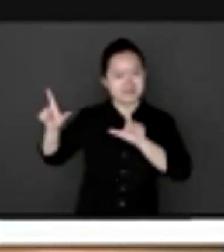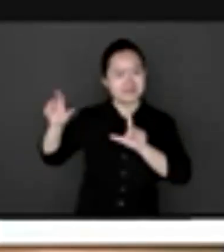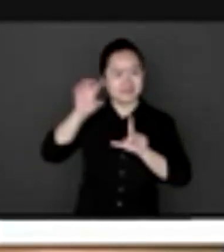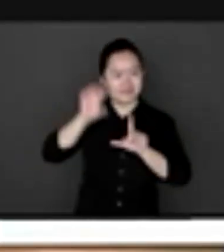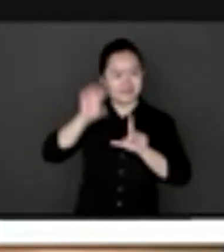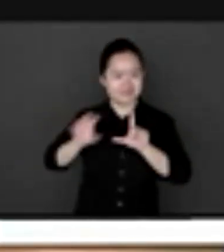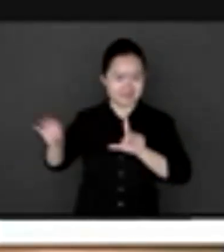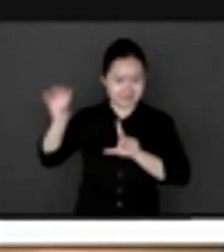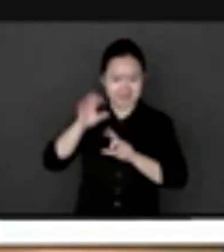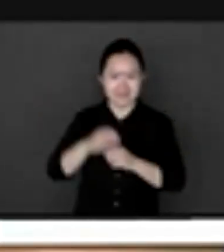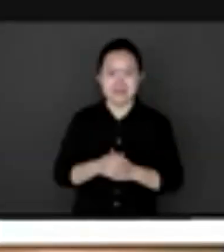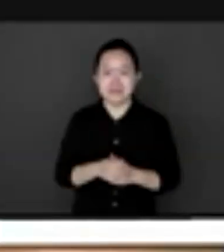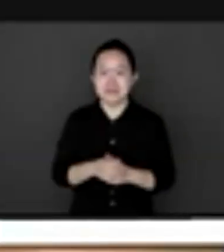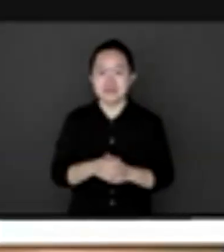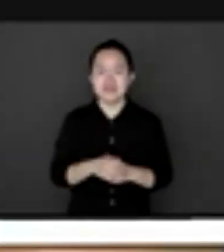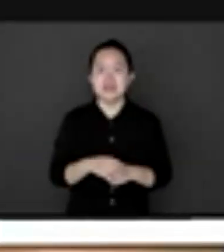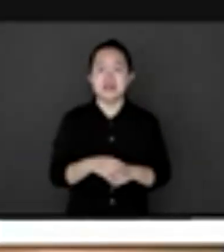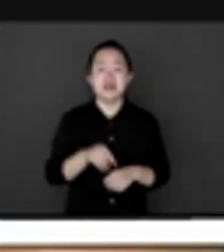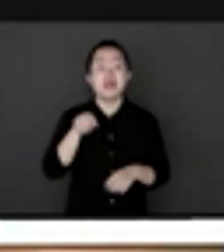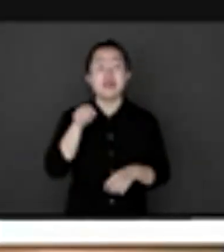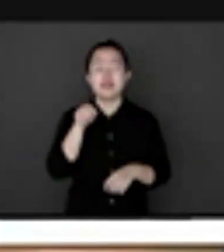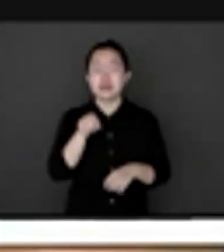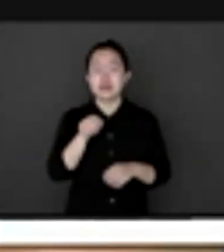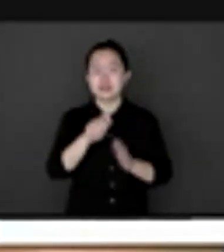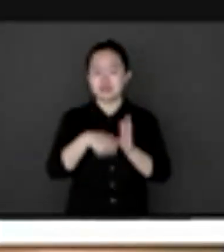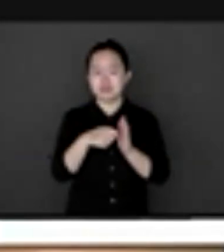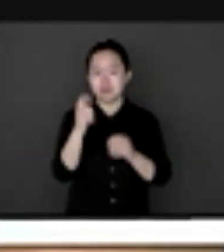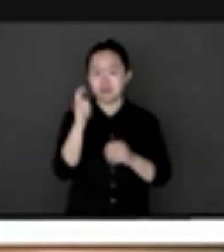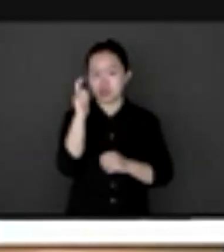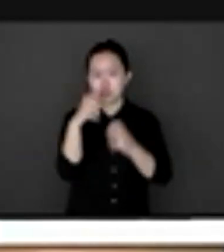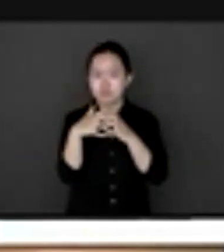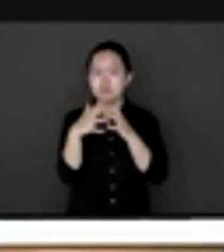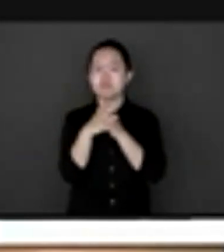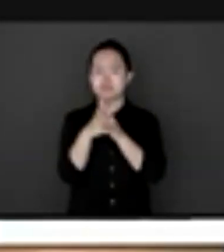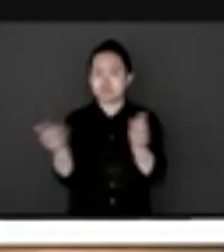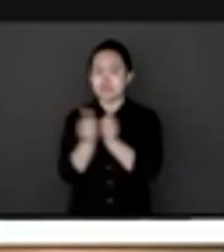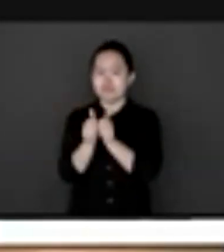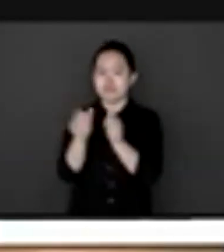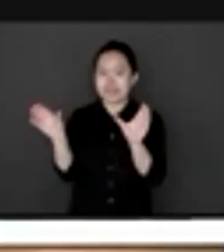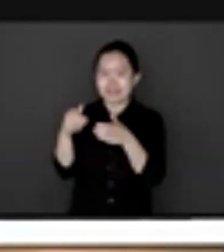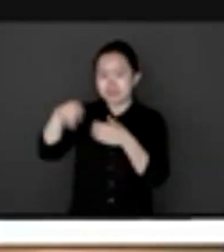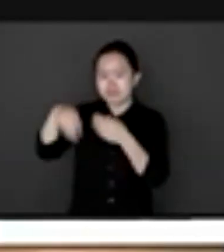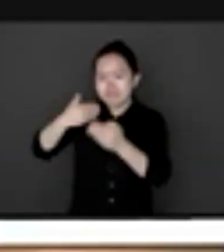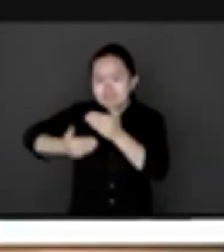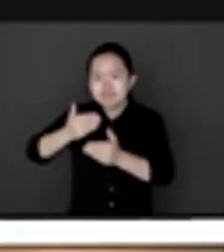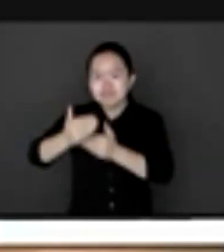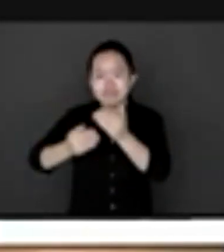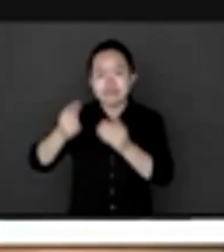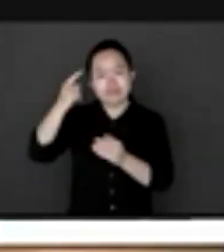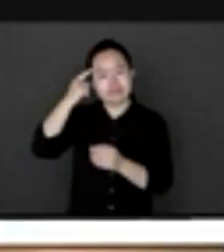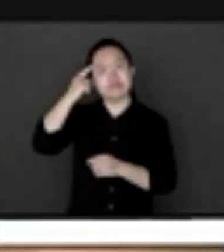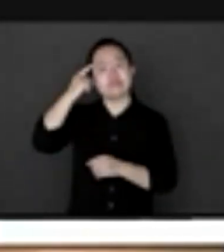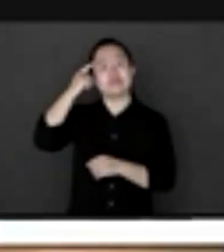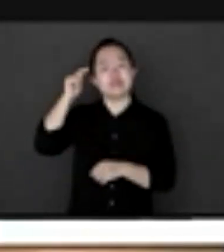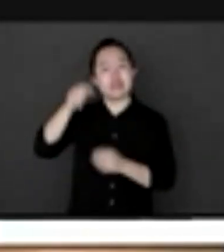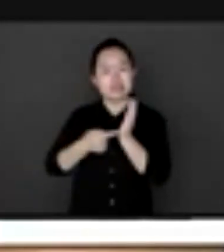digital accessibility as part of digital transformation at the University of Vienna. Next slide, please. What did we do? Our goals